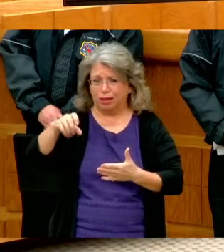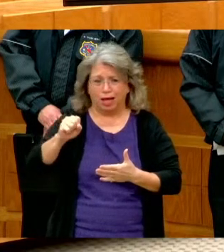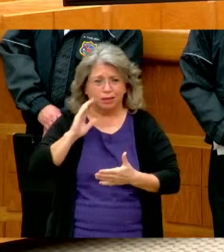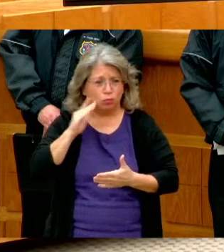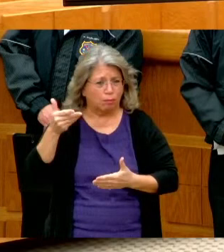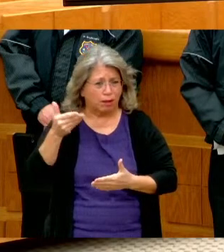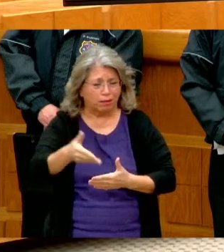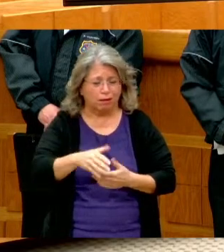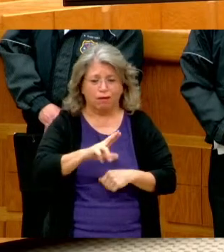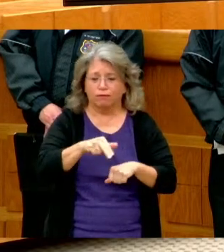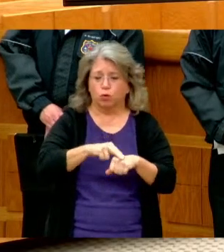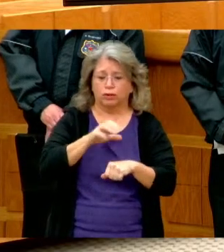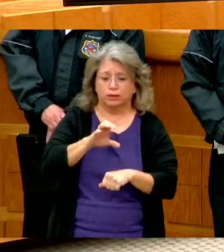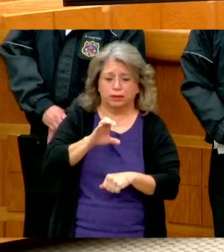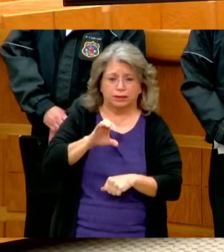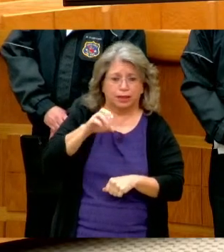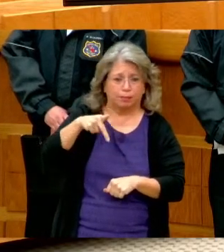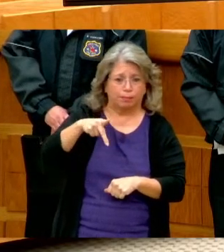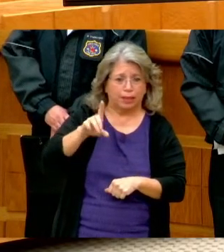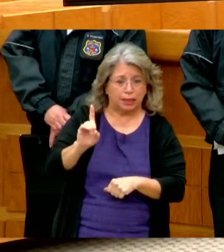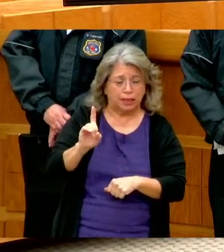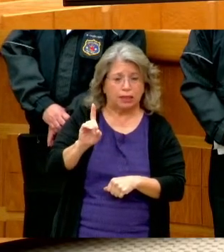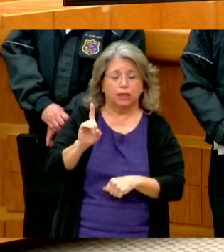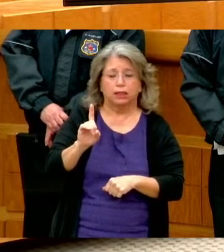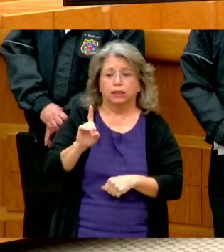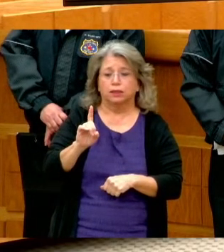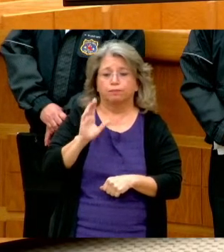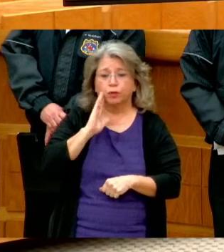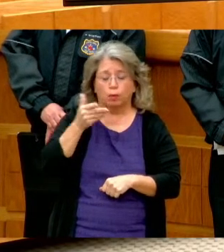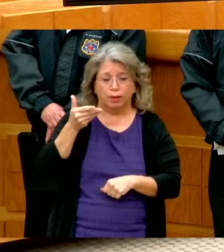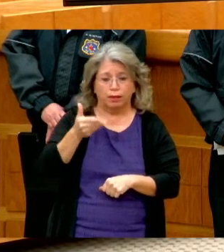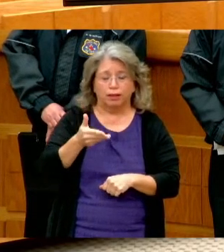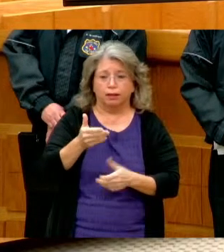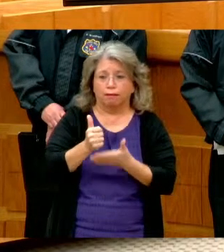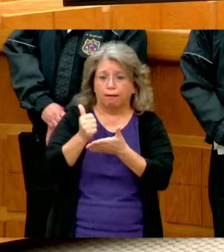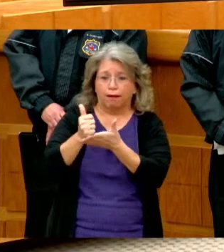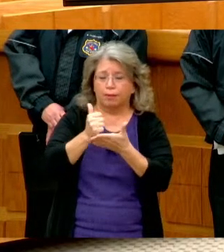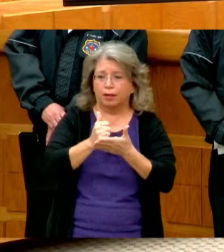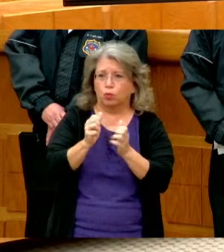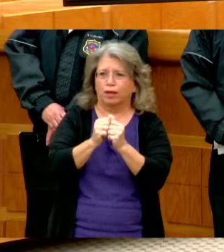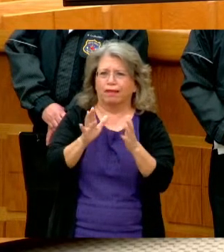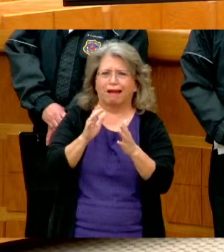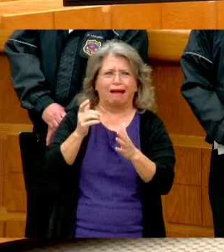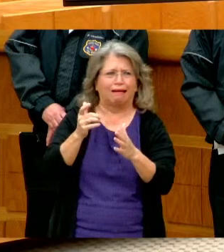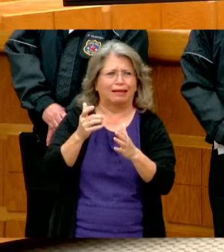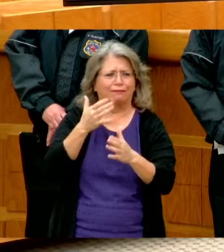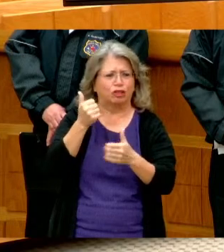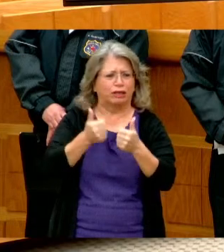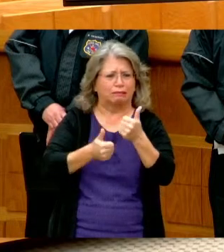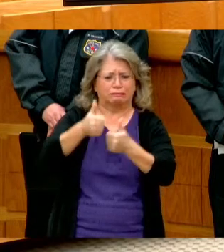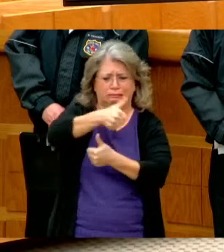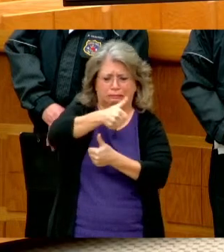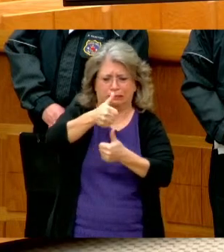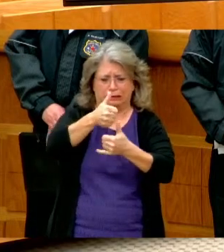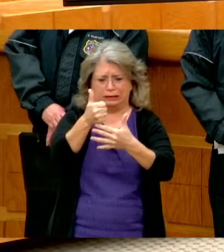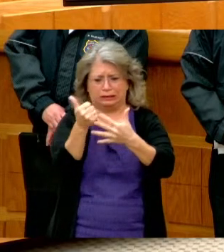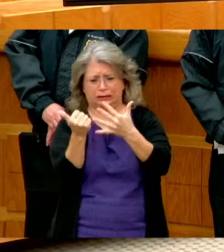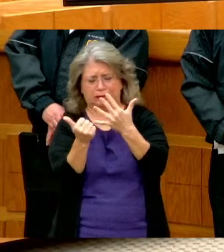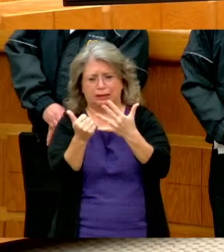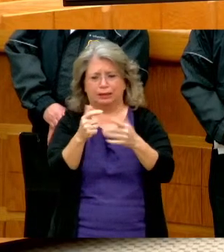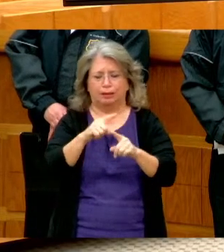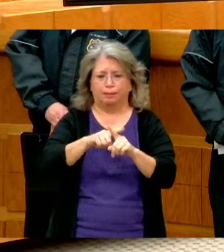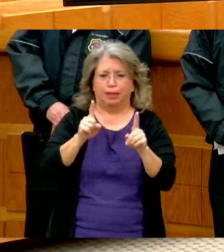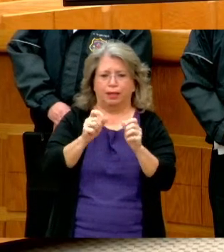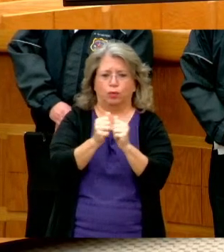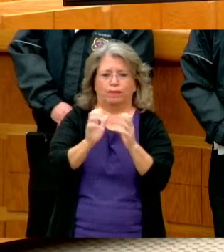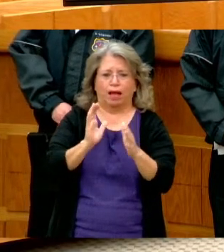course, CCPD, without, I always get their rank wrong, but without, I would say, just Sherman and Breedlove, without